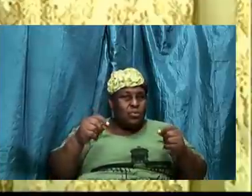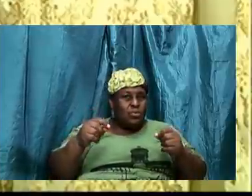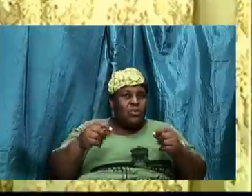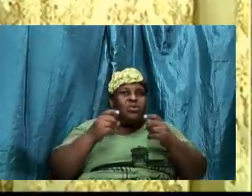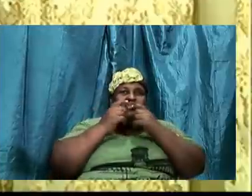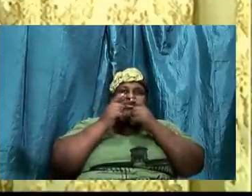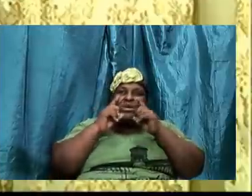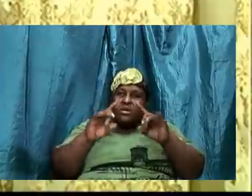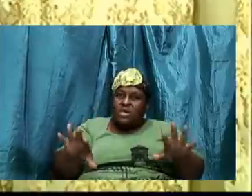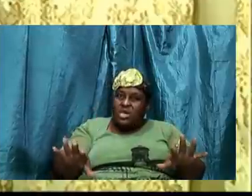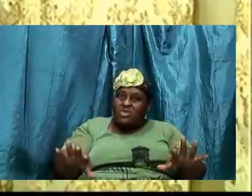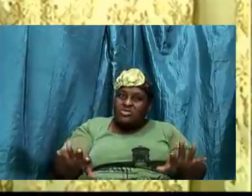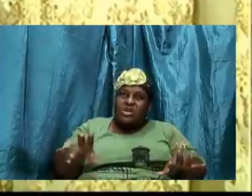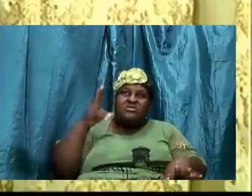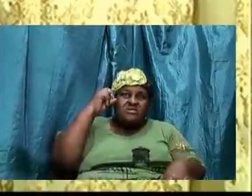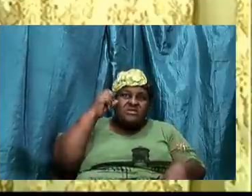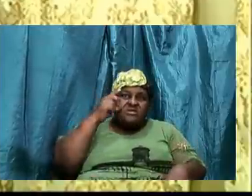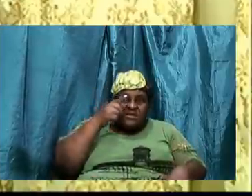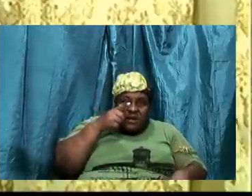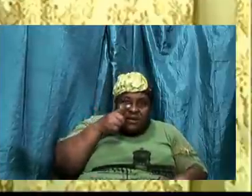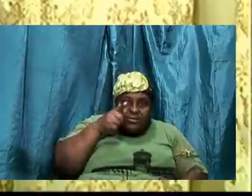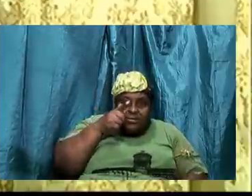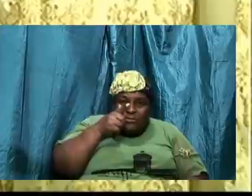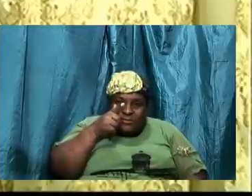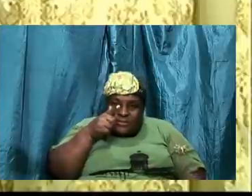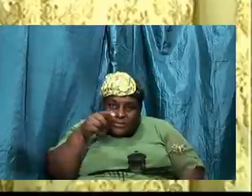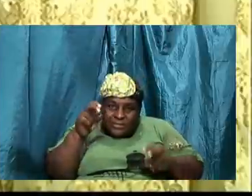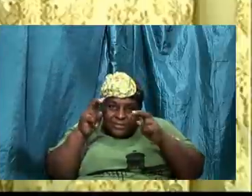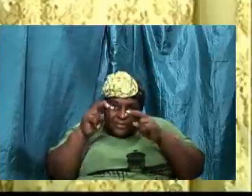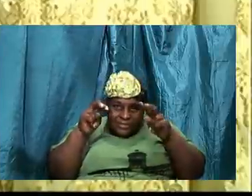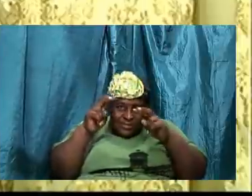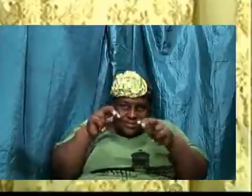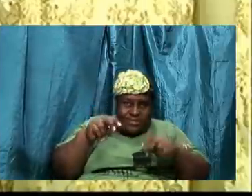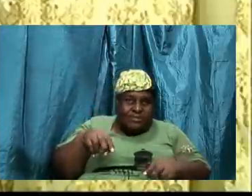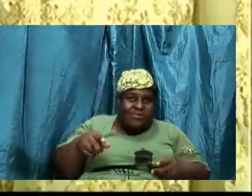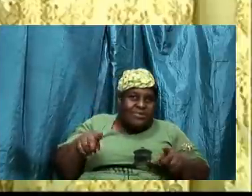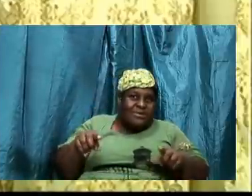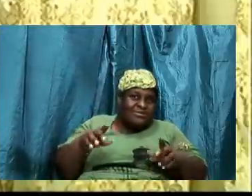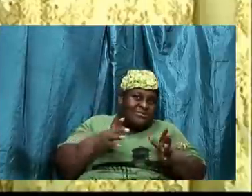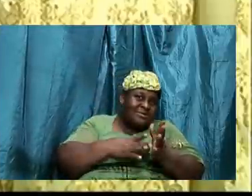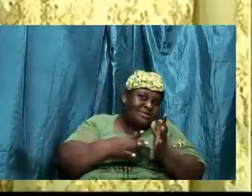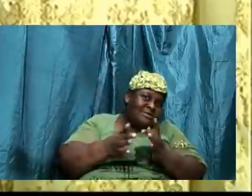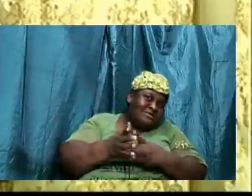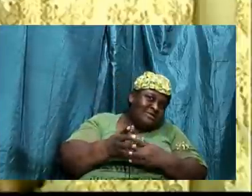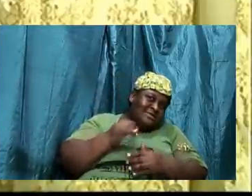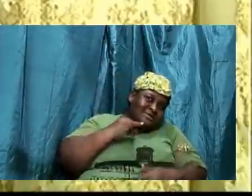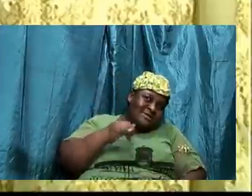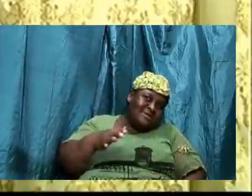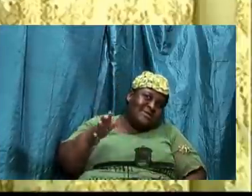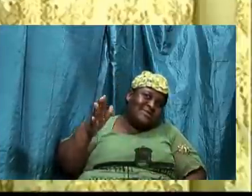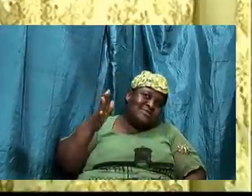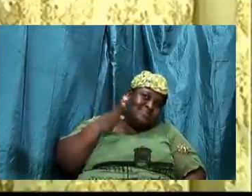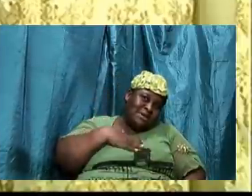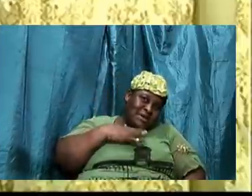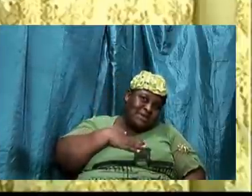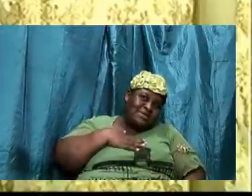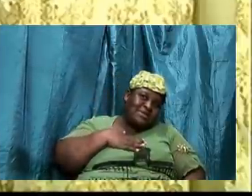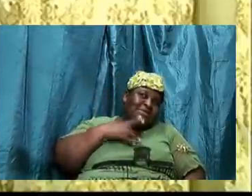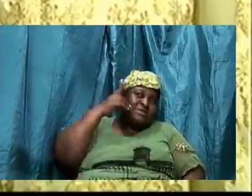at you because while Jesus is saying, this is my, he's saying, no, this one is mine.